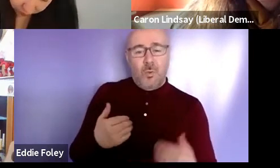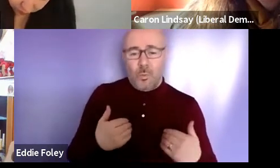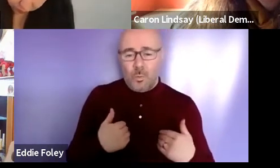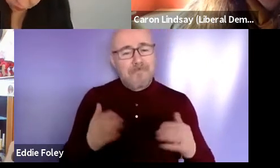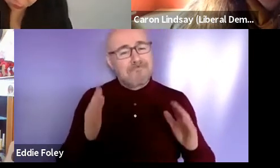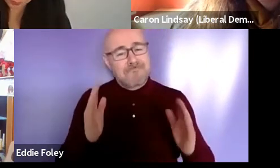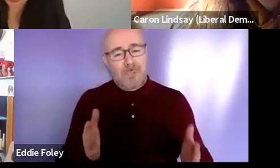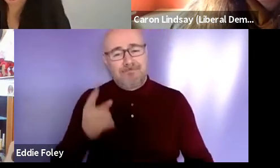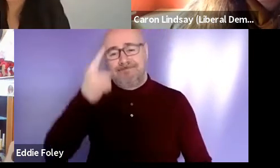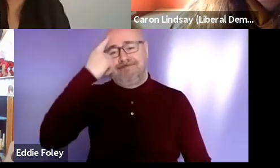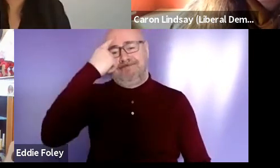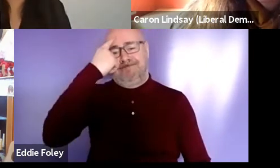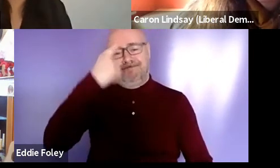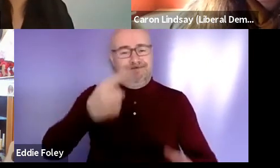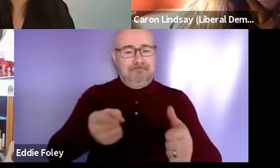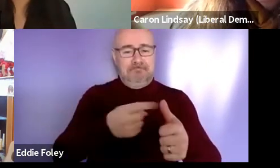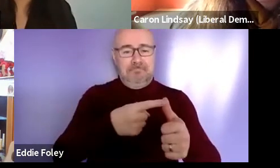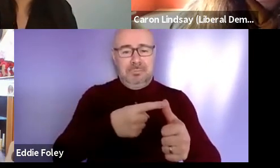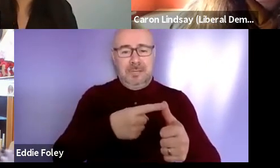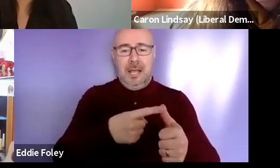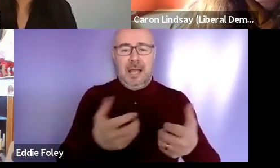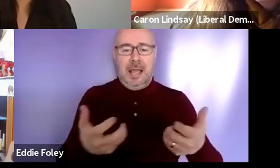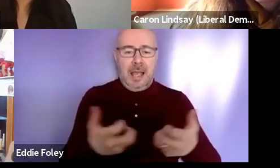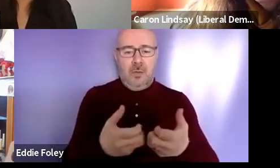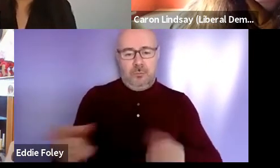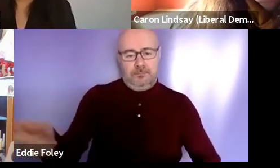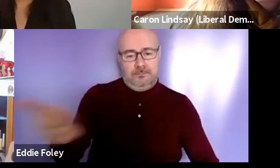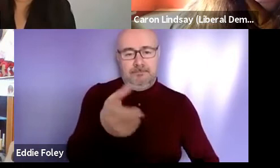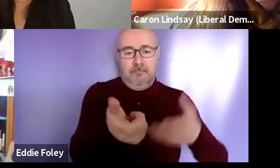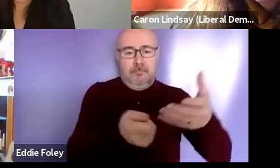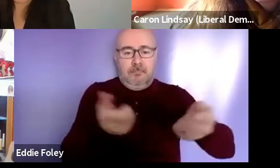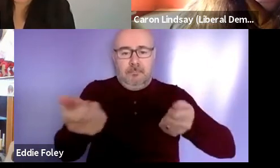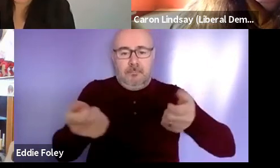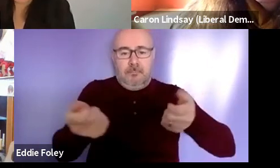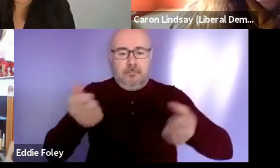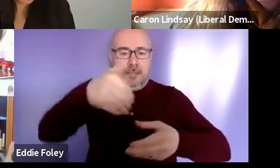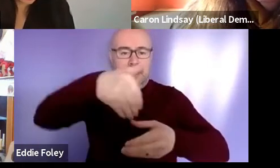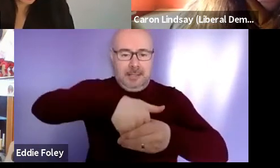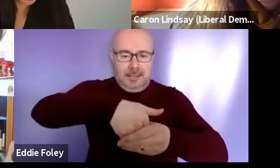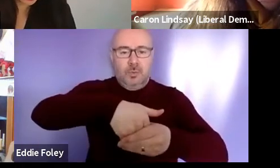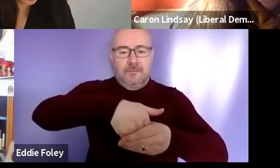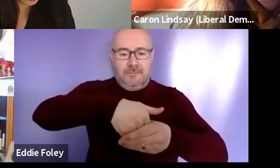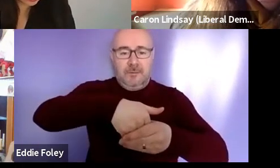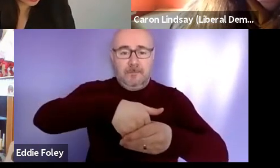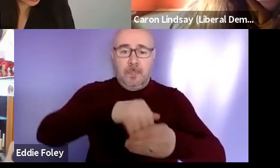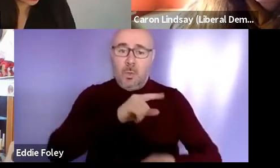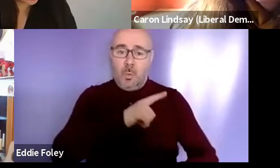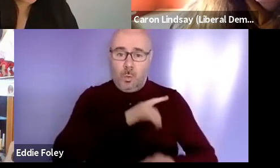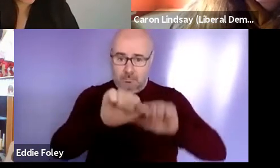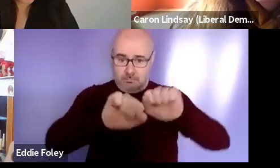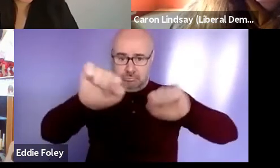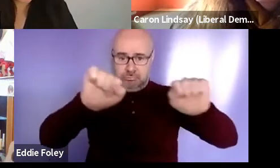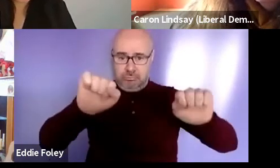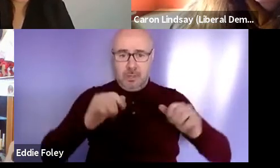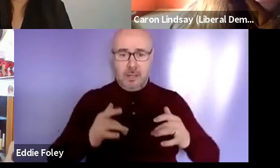otherwise you're just not going to get all the voices, and we're missing out on a lot of people who have great opinions and a wealth of